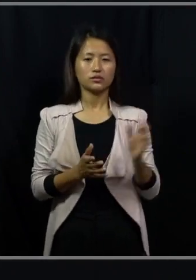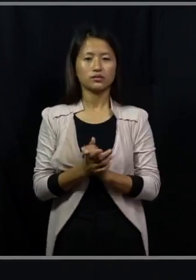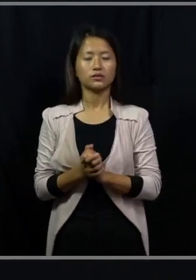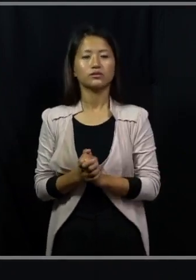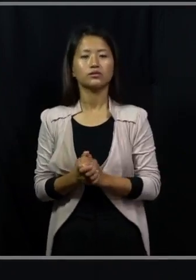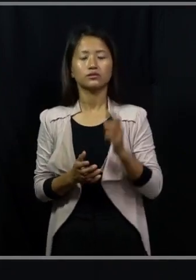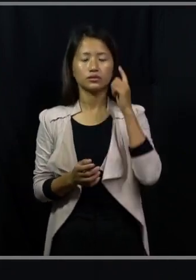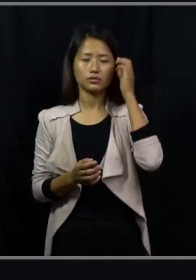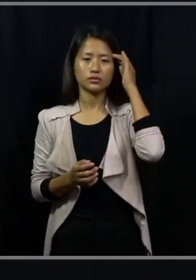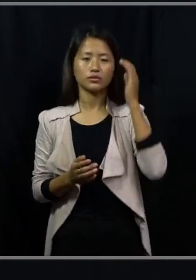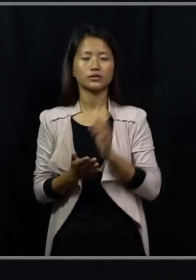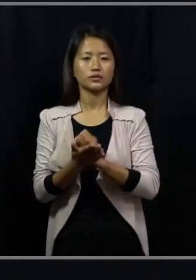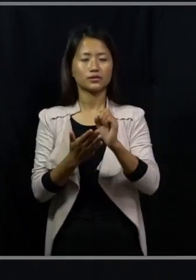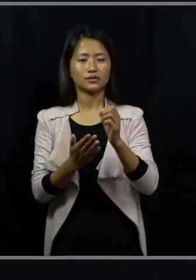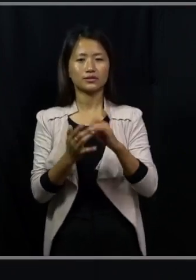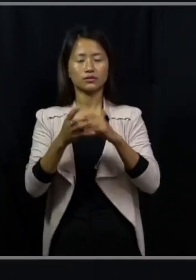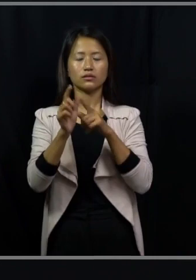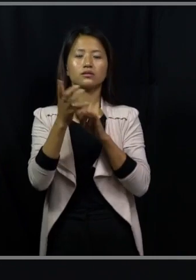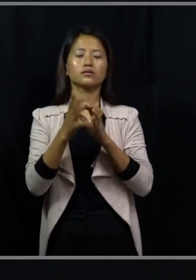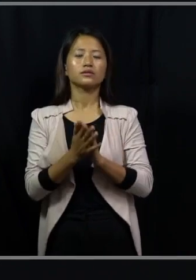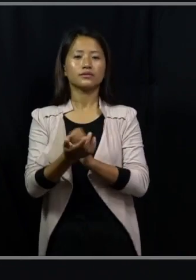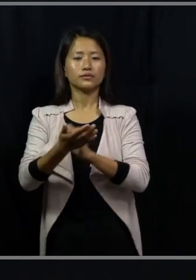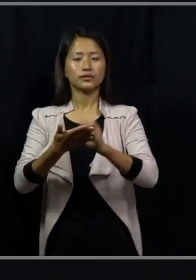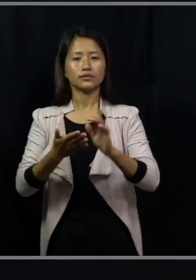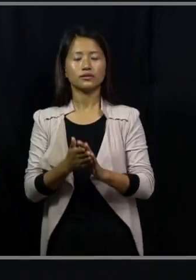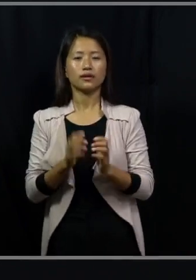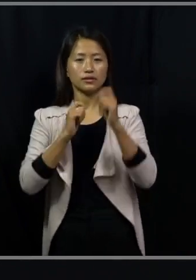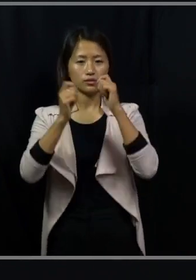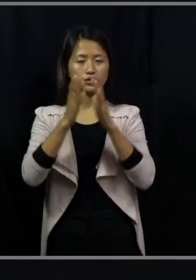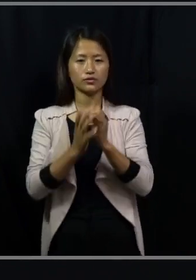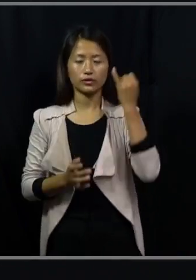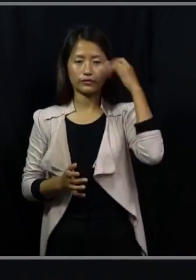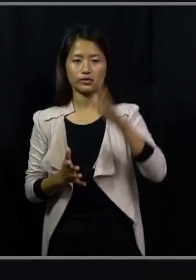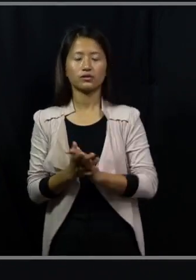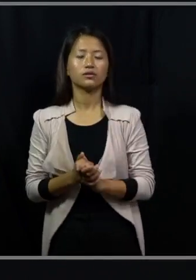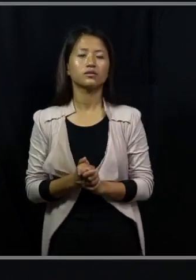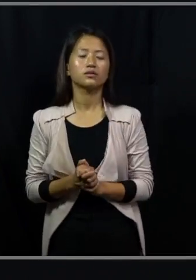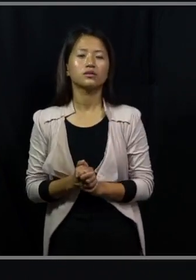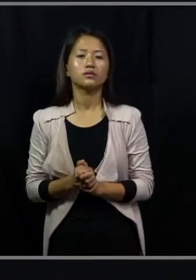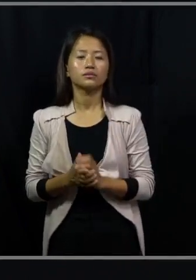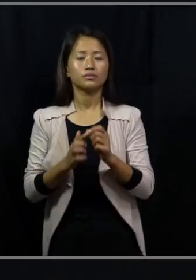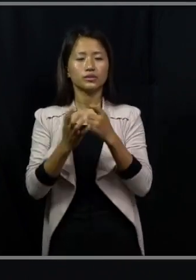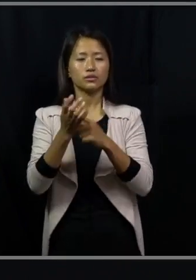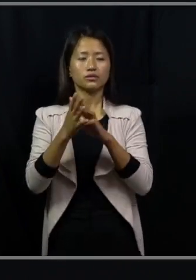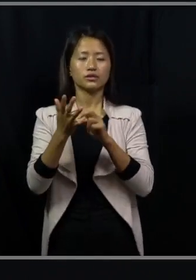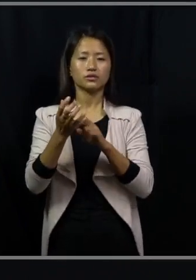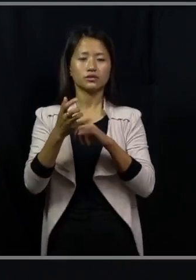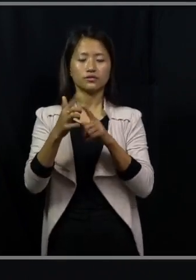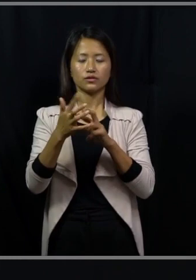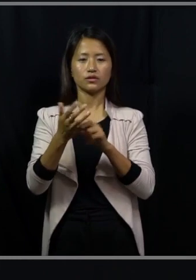should know the system of writing, that is for the expression of idea and also preservation